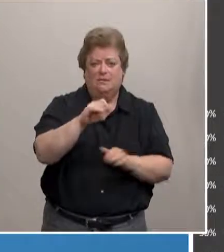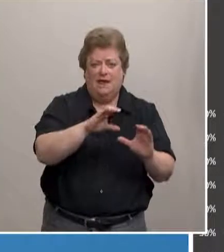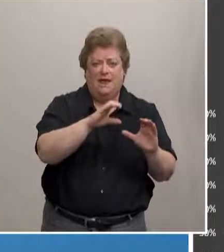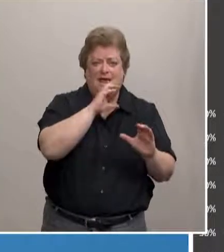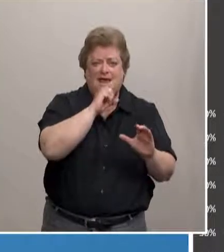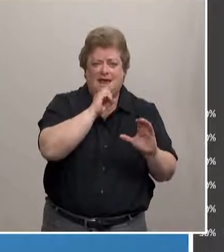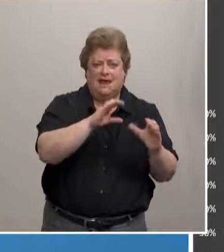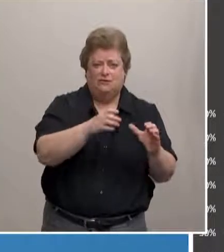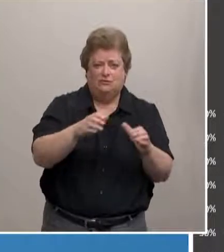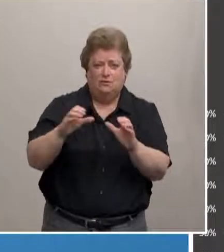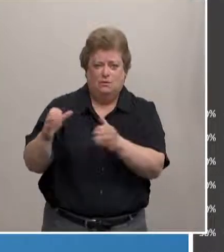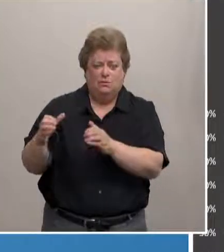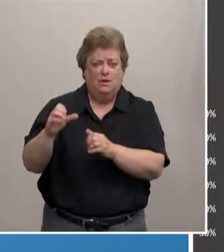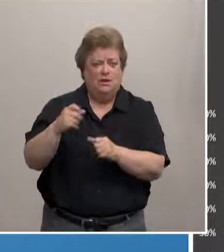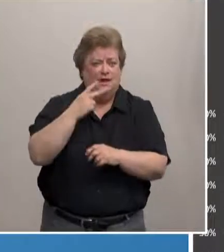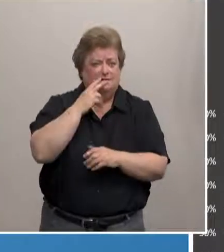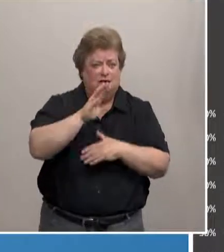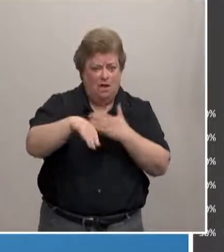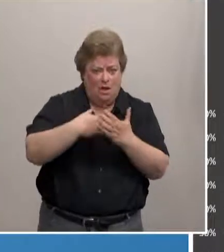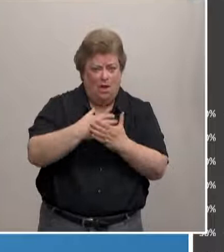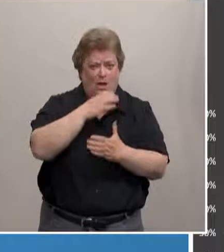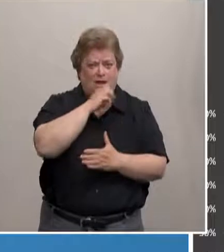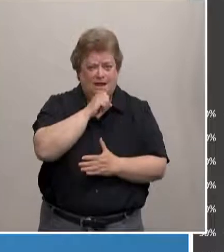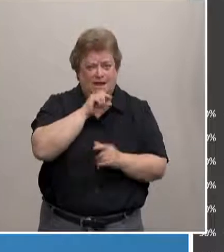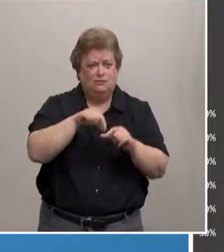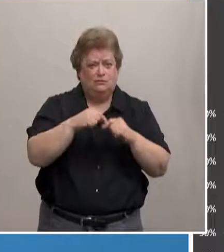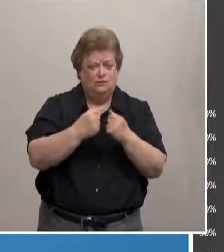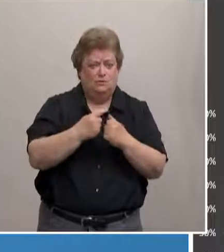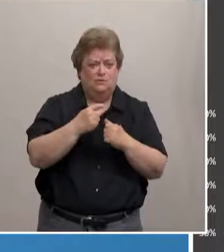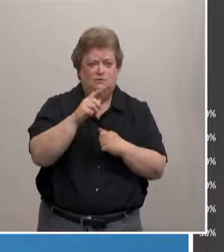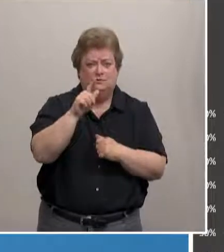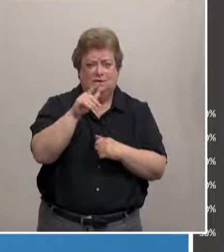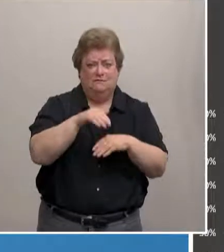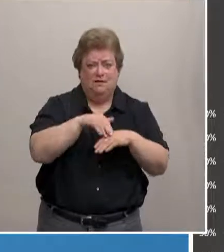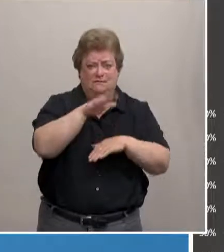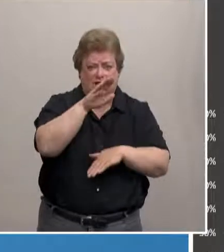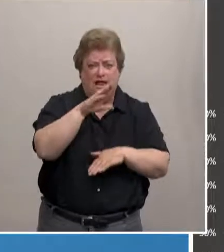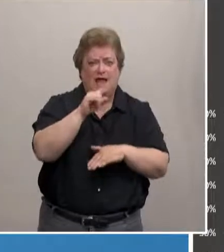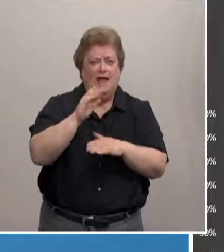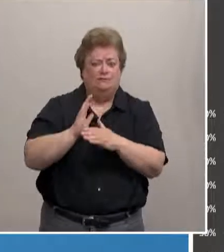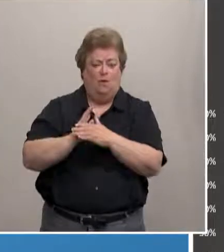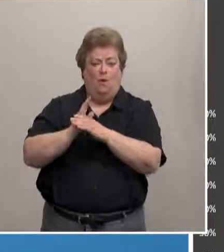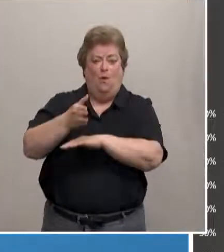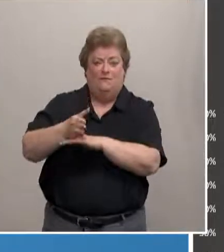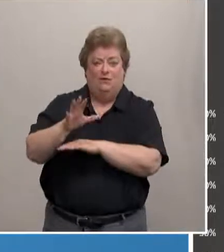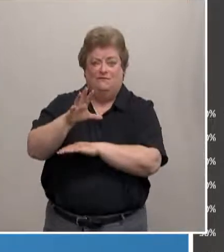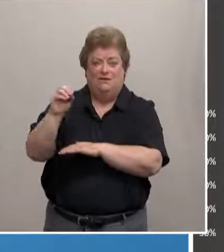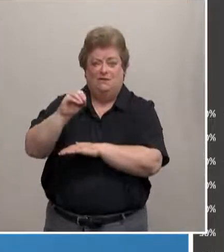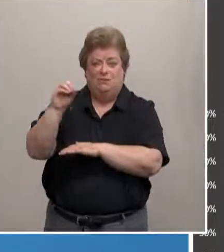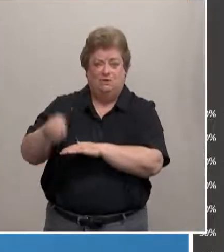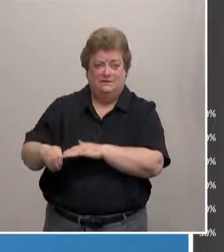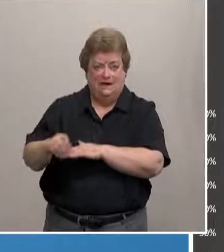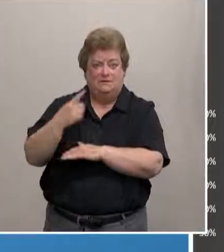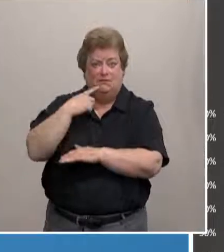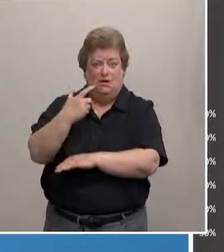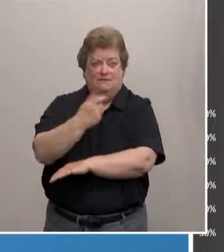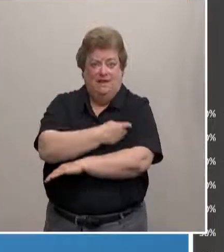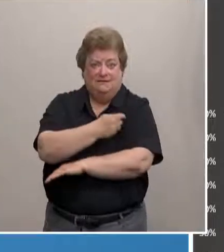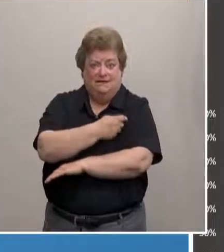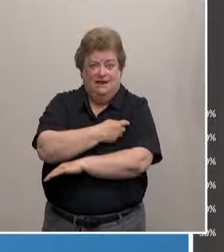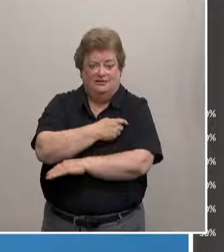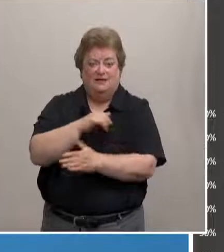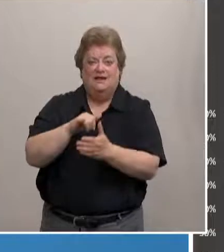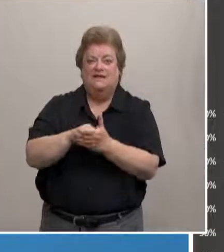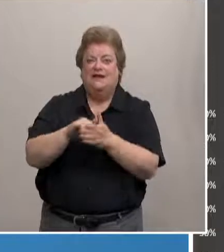You can see that all age groups, ages 25 and older, have exceeded the 50% mark for vaccine initiation. This is